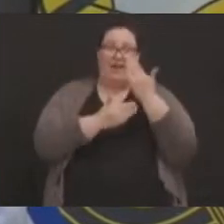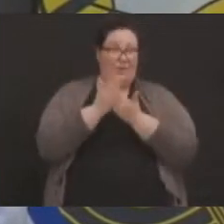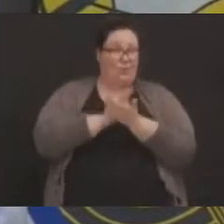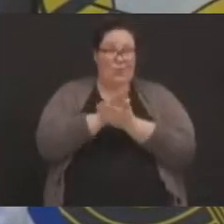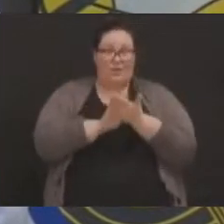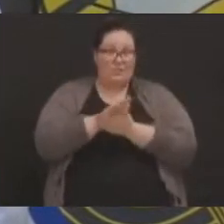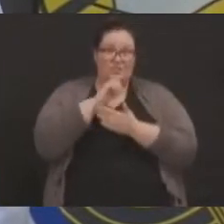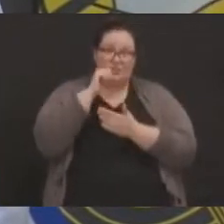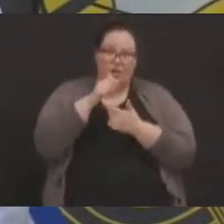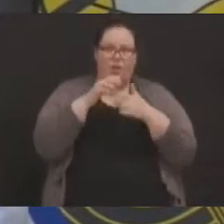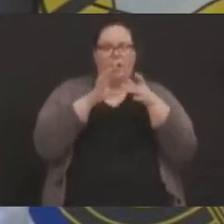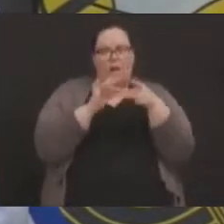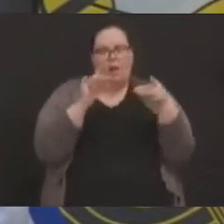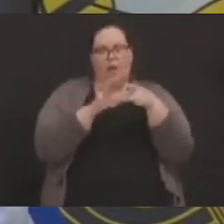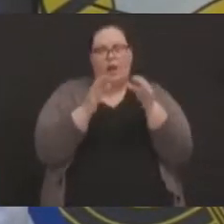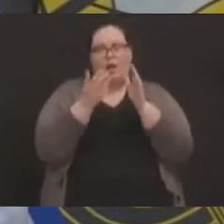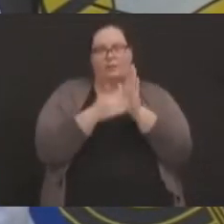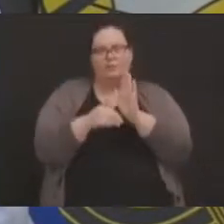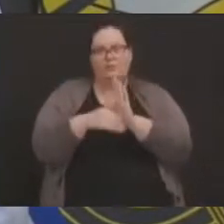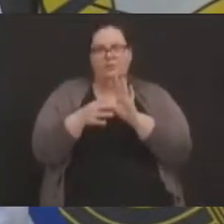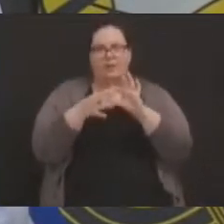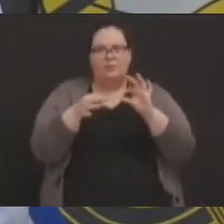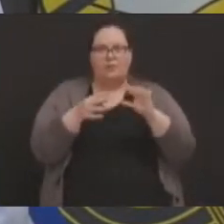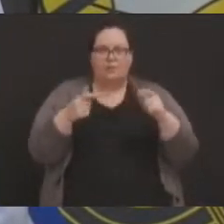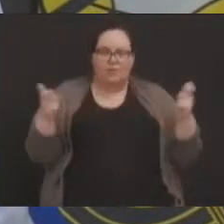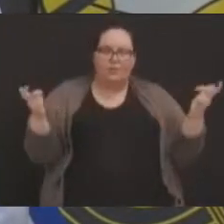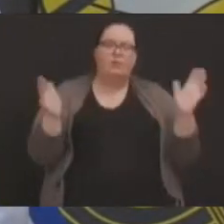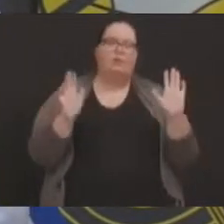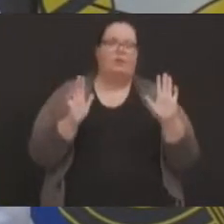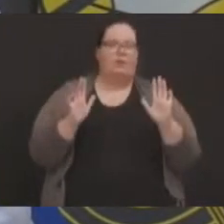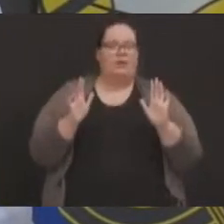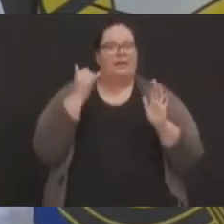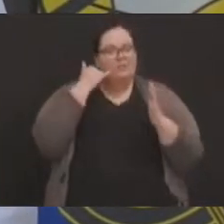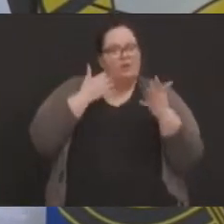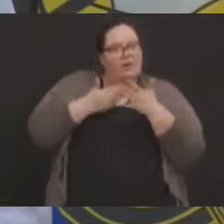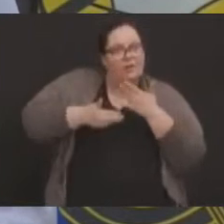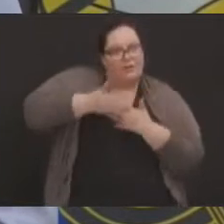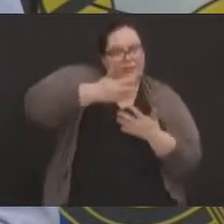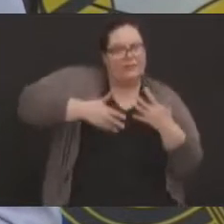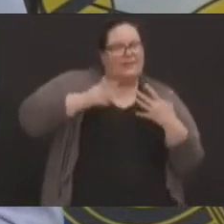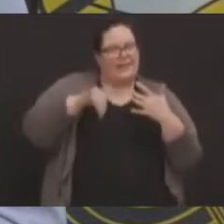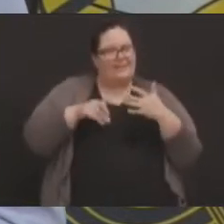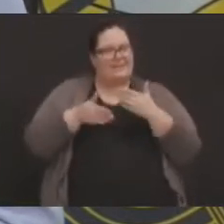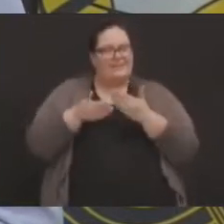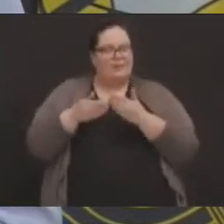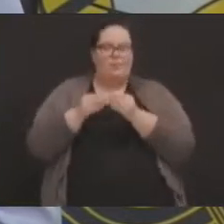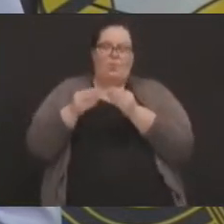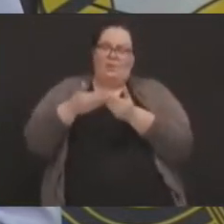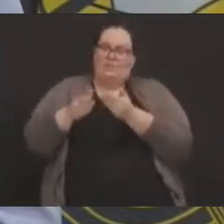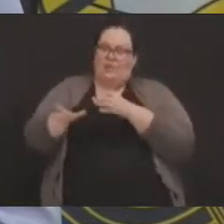transmission. And that's not new. That's been the case since the beginning of the pandemic. I do have some images that we're going to